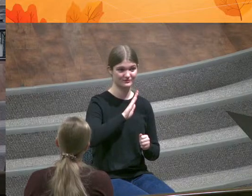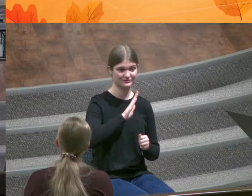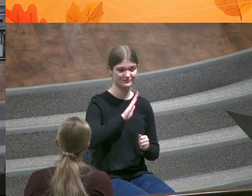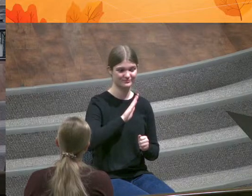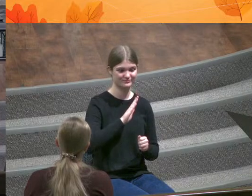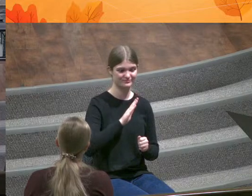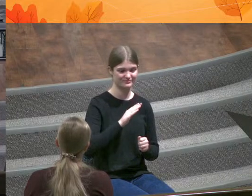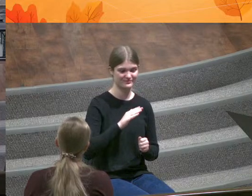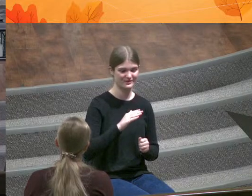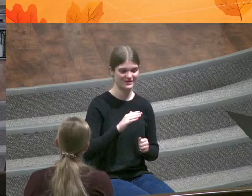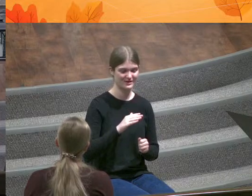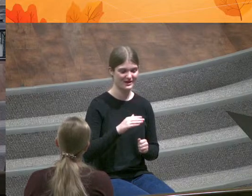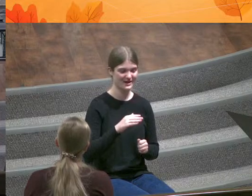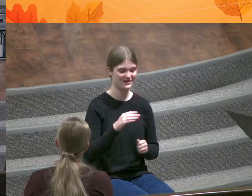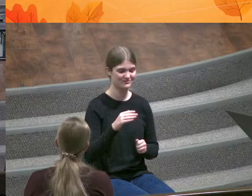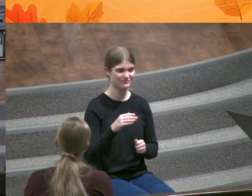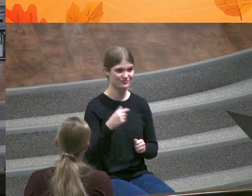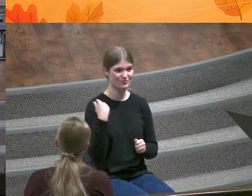and who they want to be.